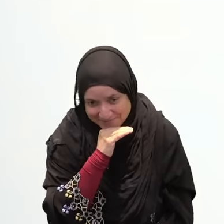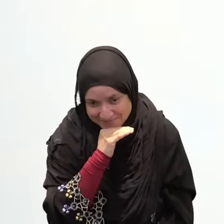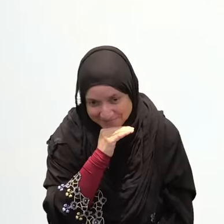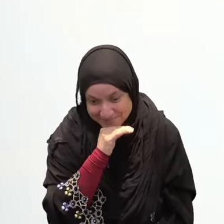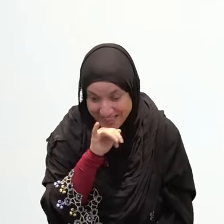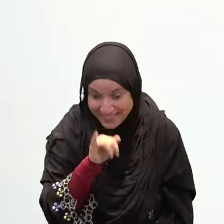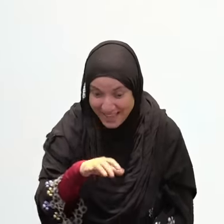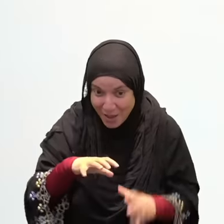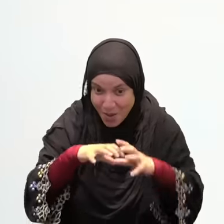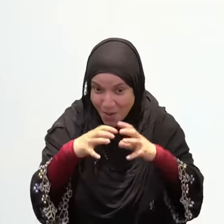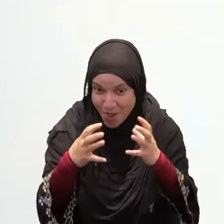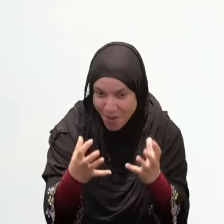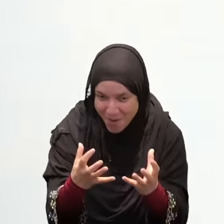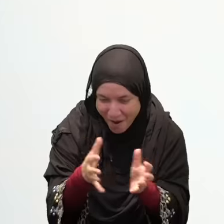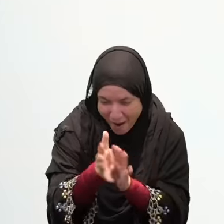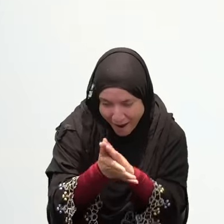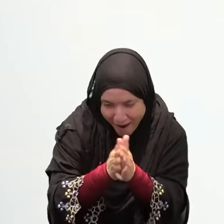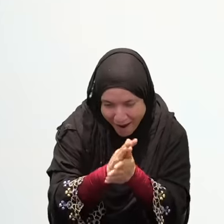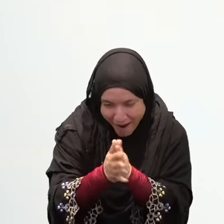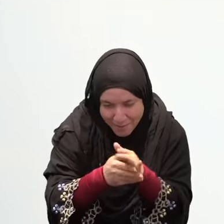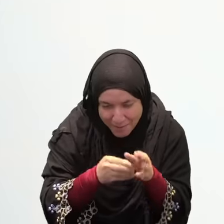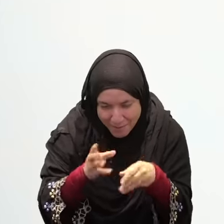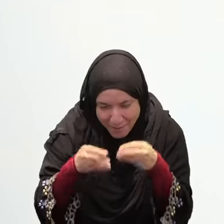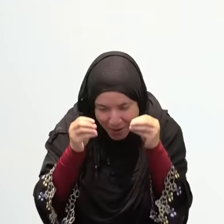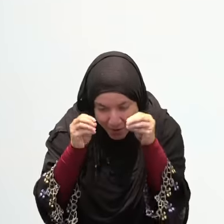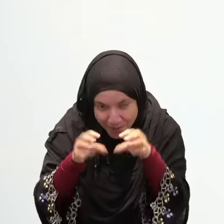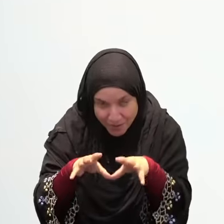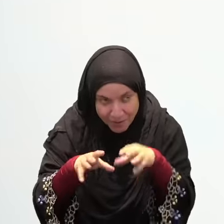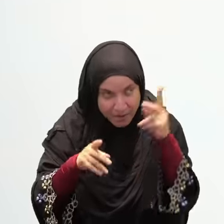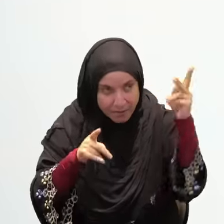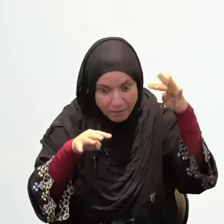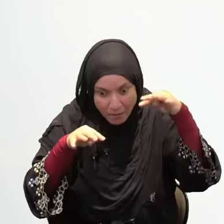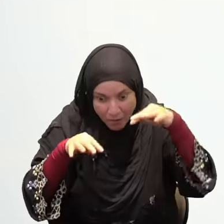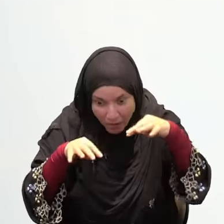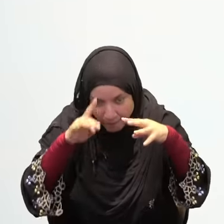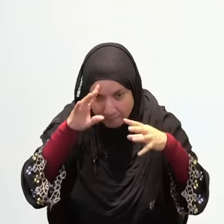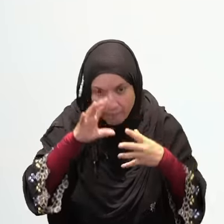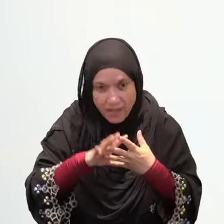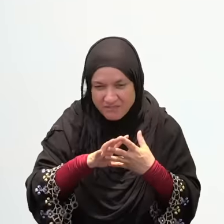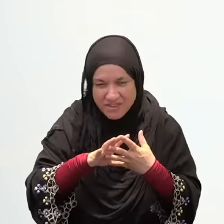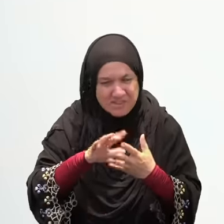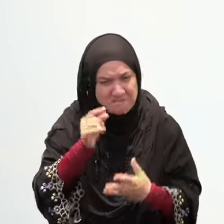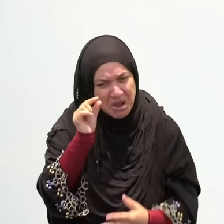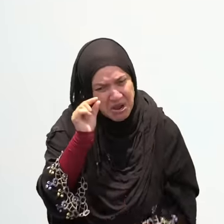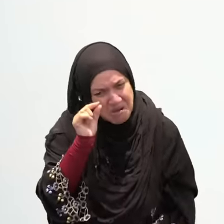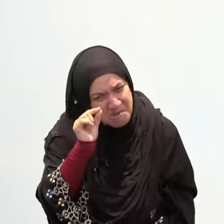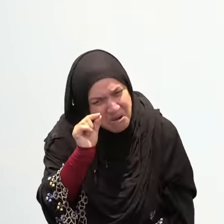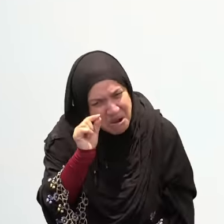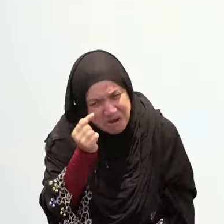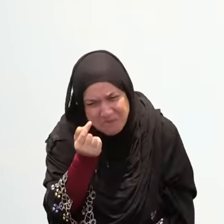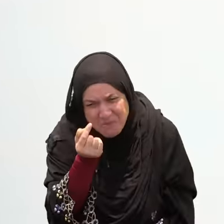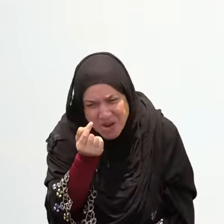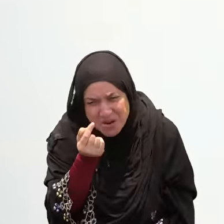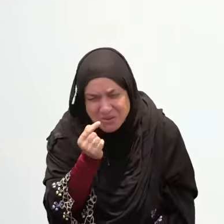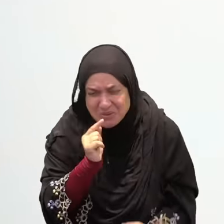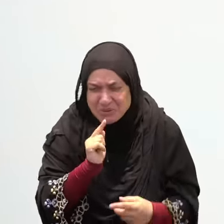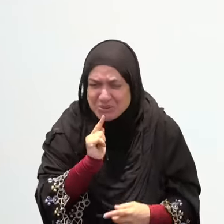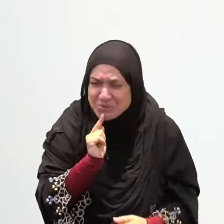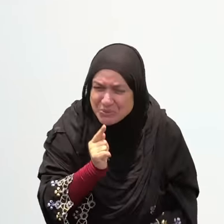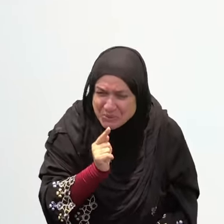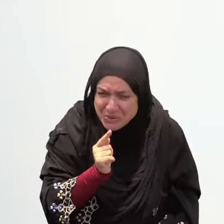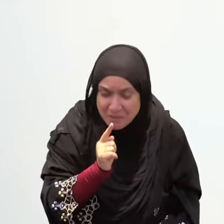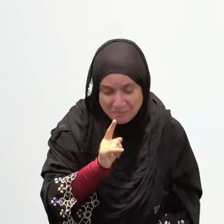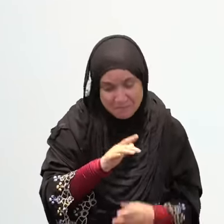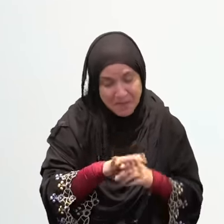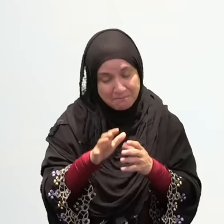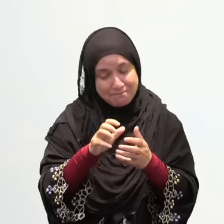And they pass on to each other. But then they put 100 lies on it, but you see the one word of truth, which makes it more potent,